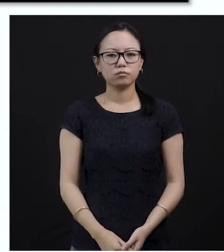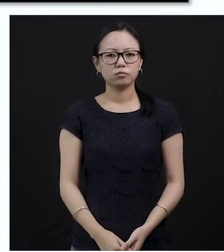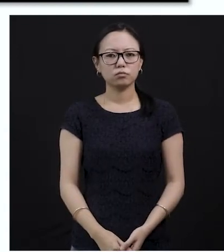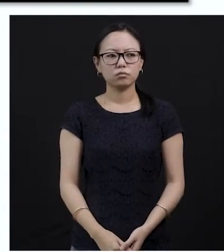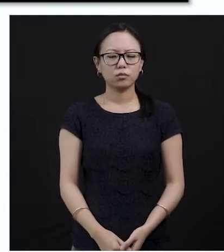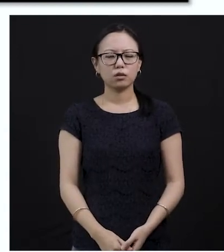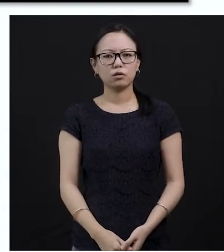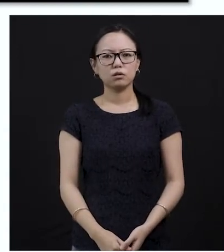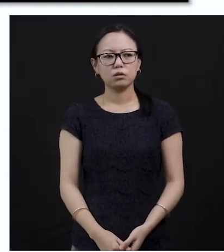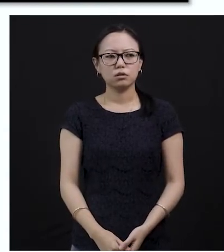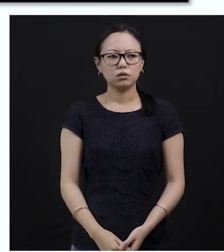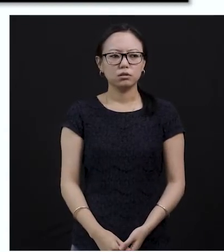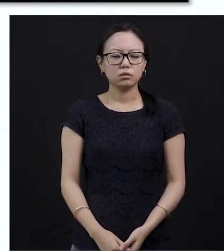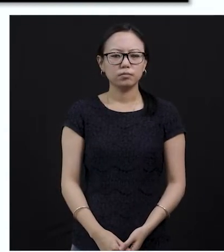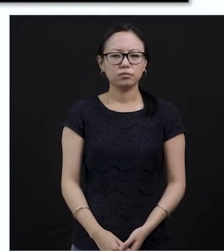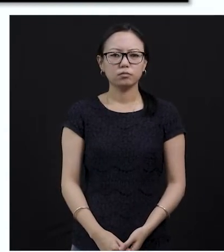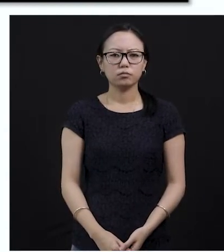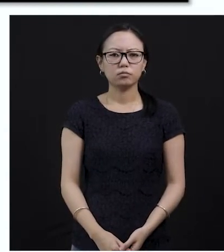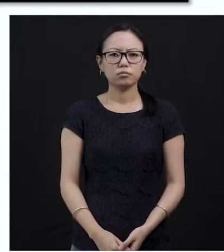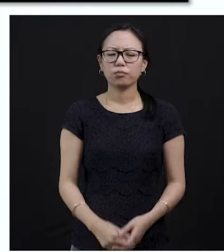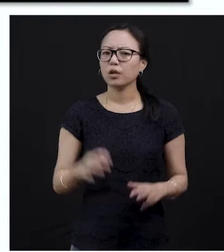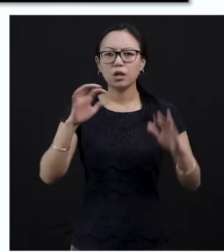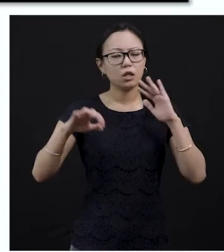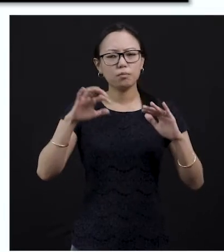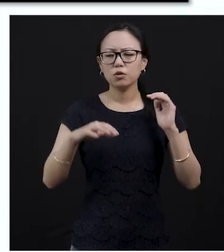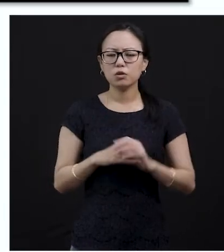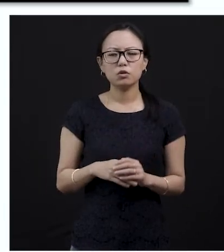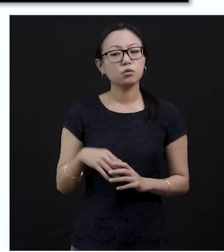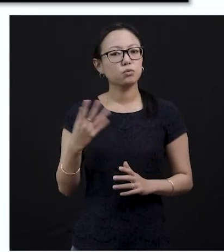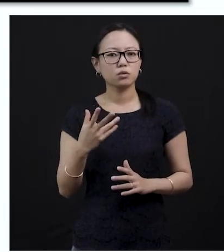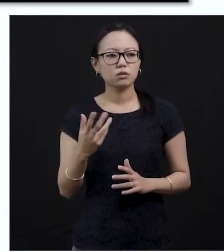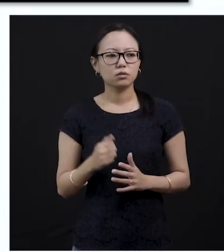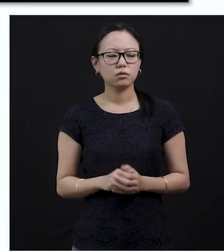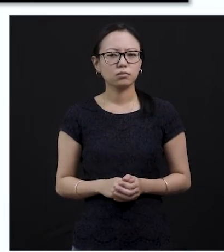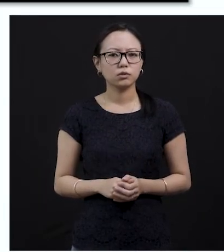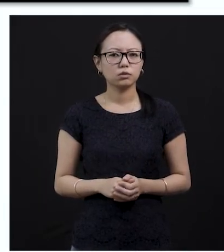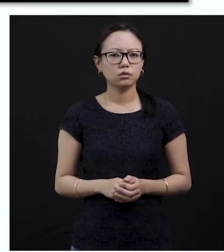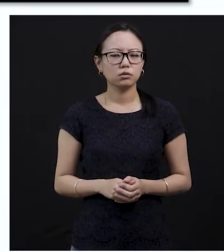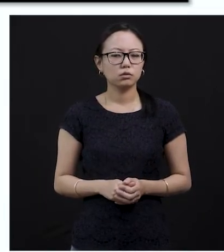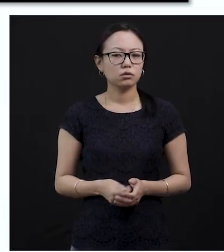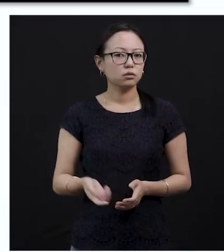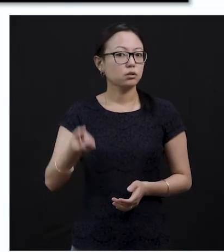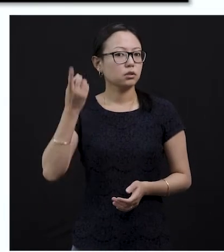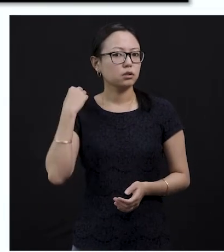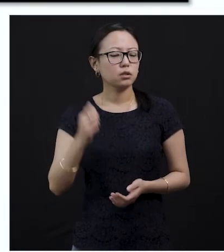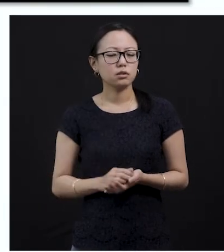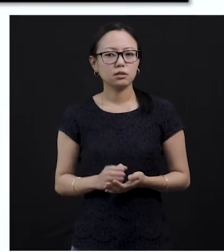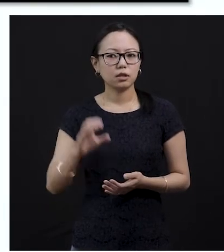the dry place. What about the animals? Some animals, we talked about a camel the other day. Yes